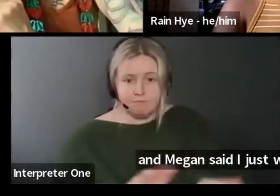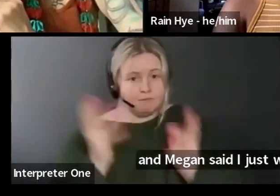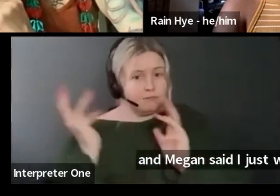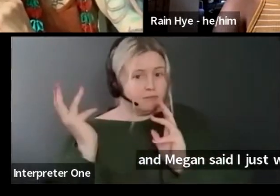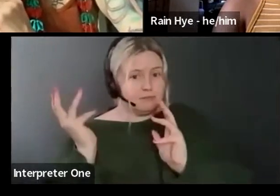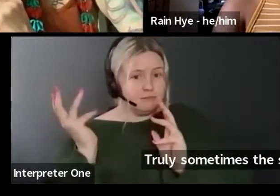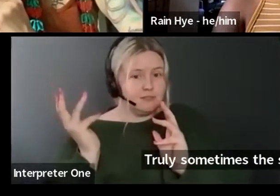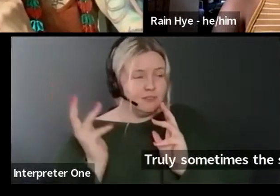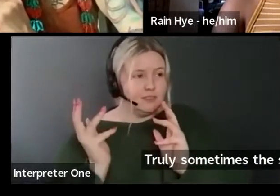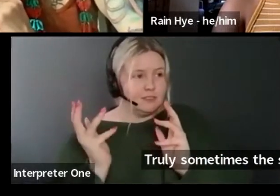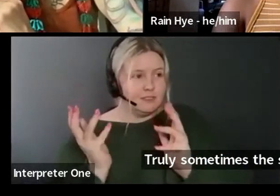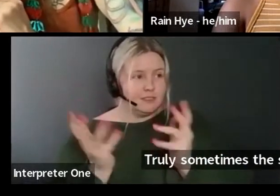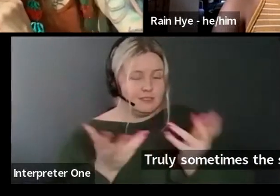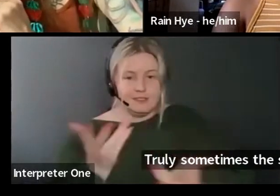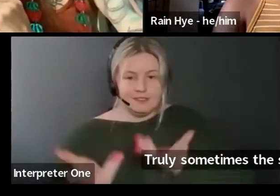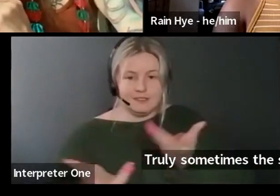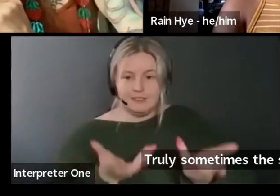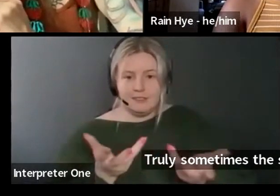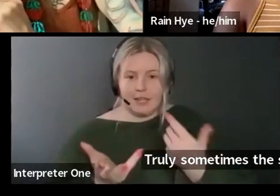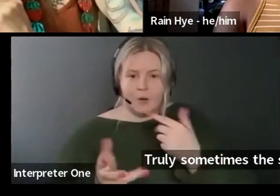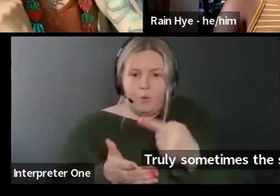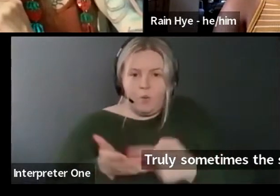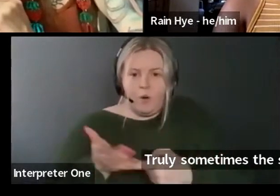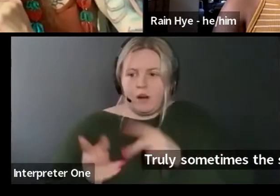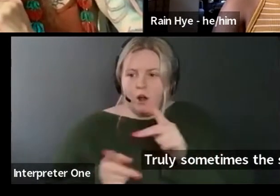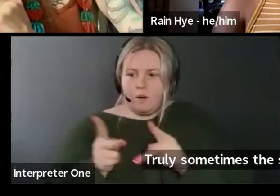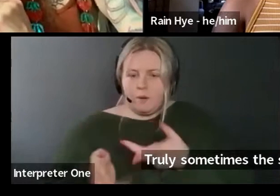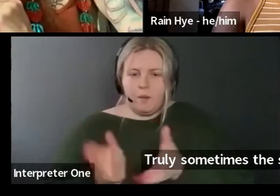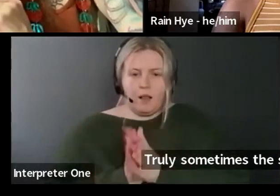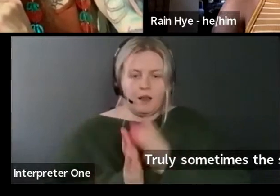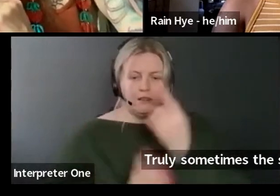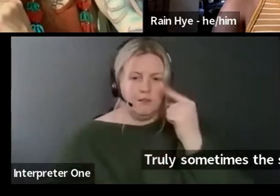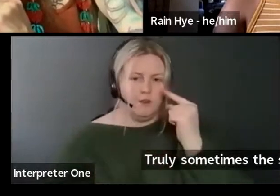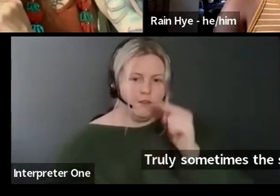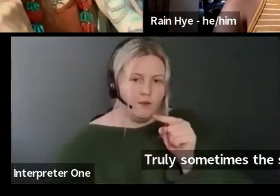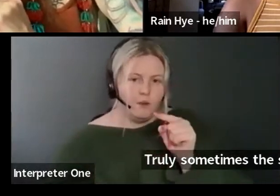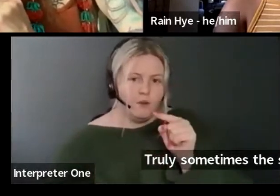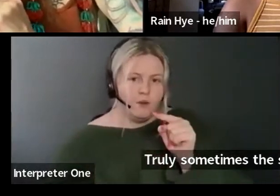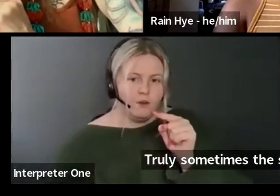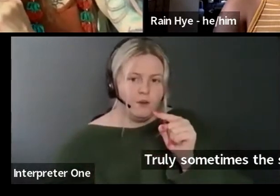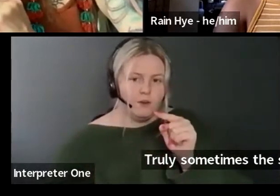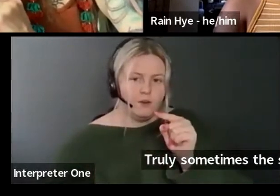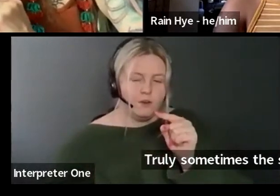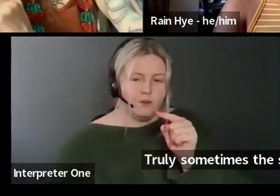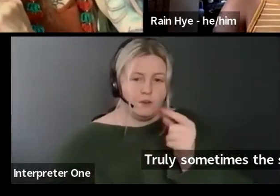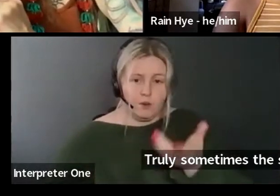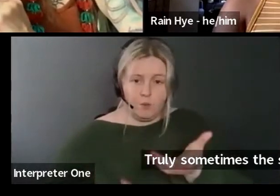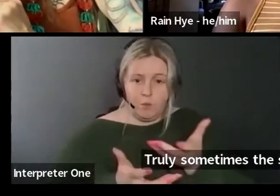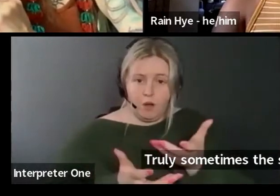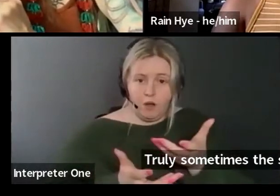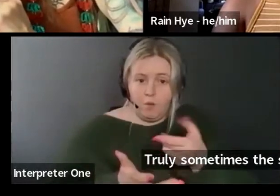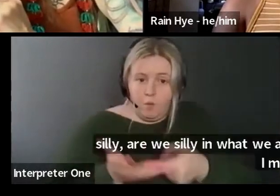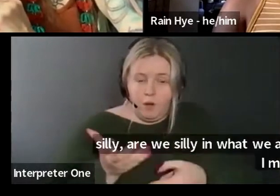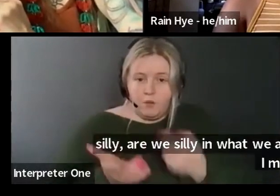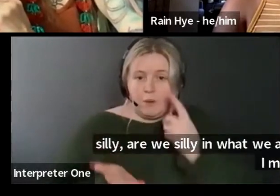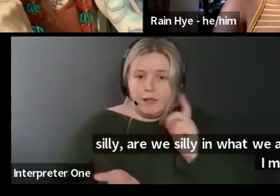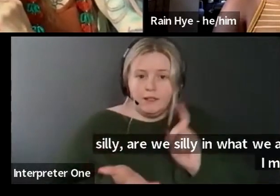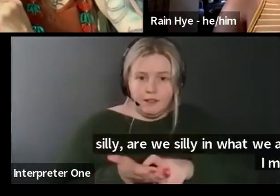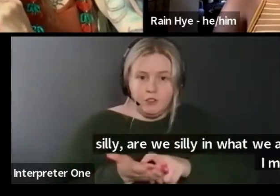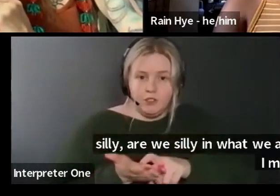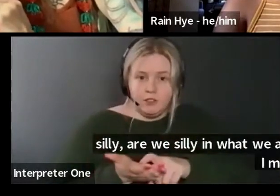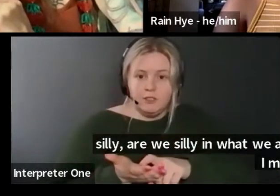it, you know what I mean, what are folks asking for, basic recognition, and